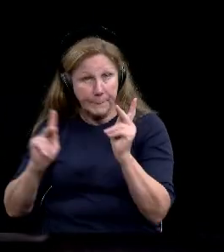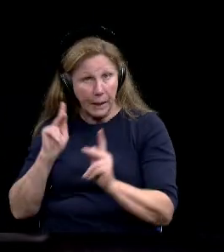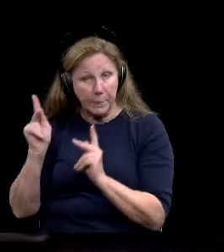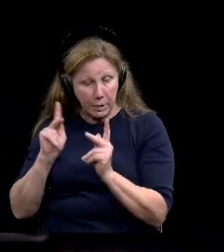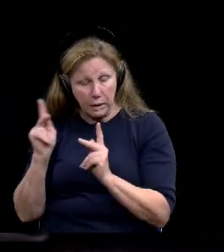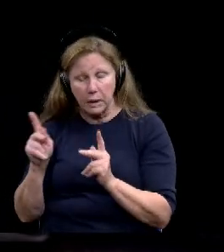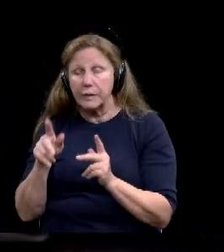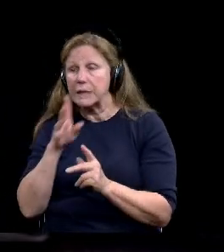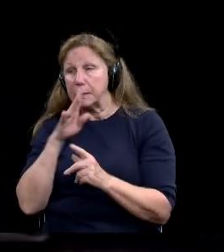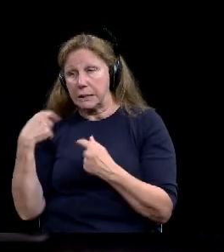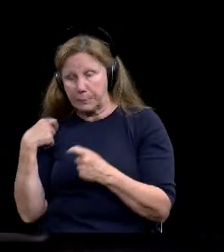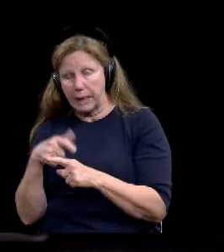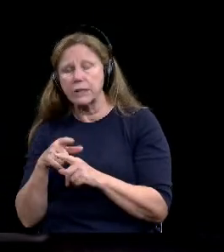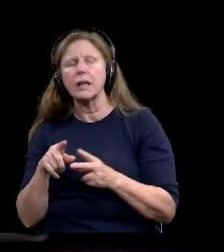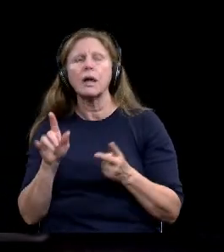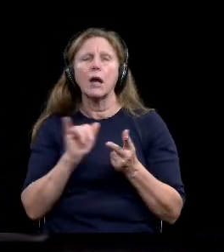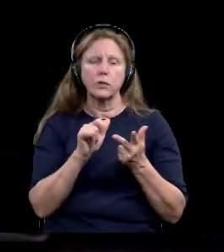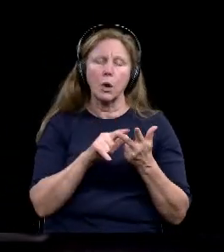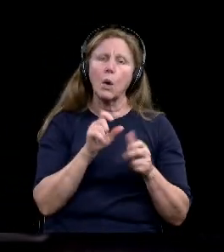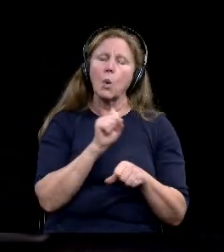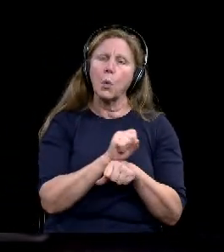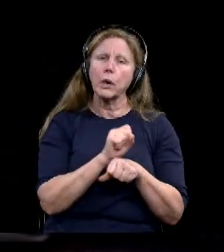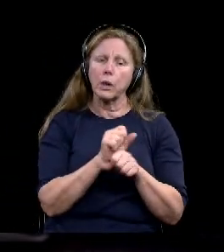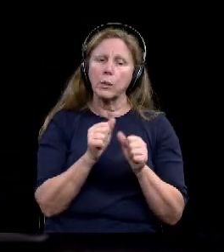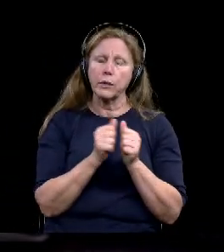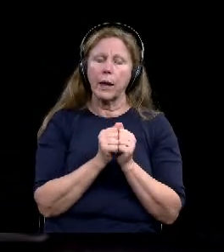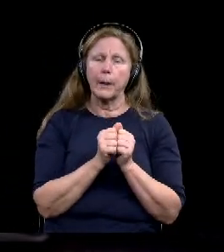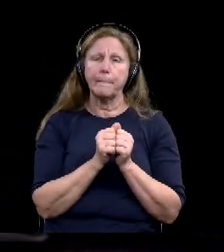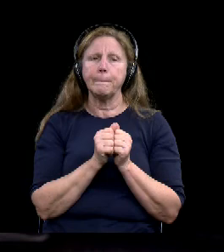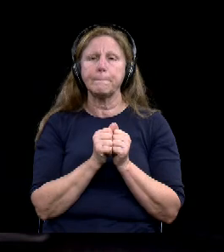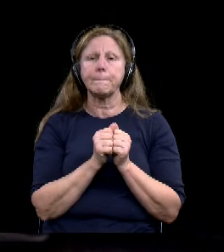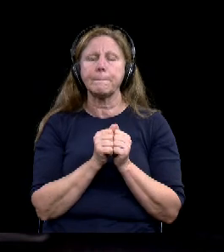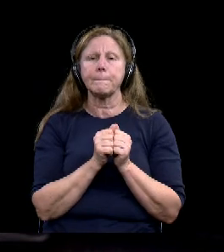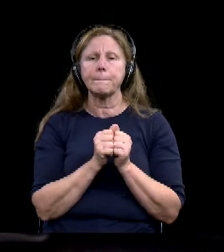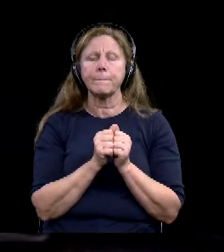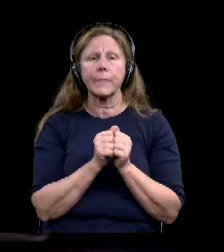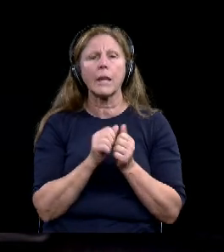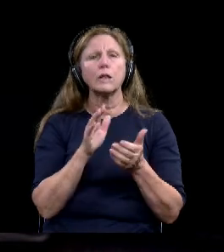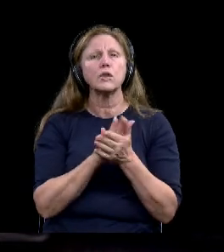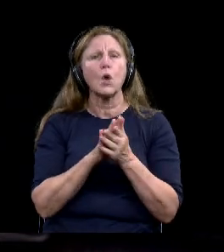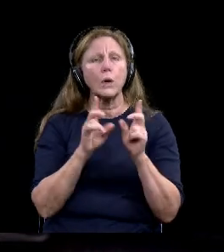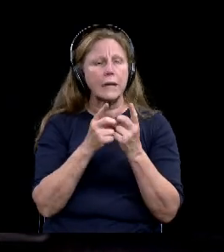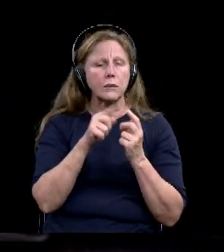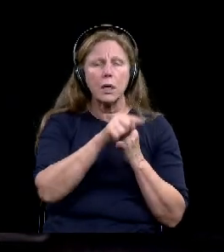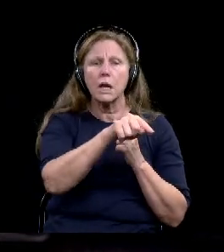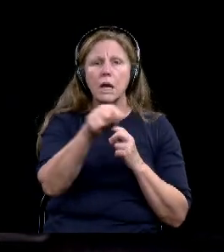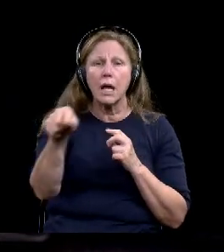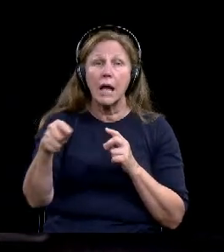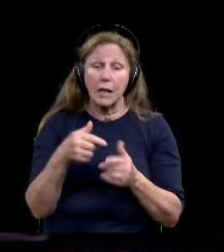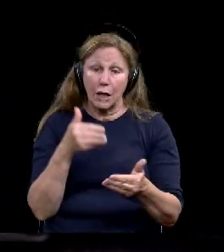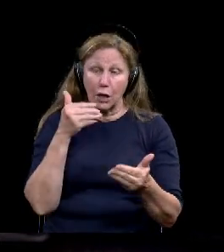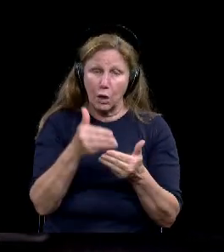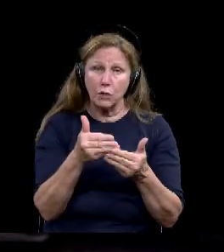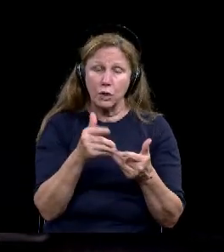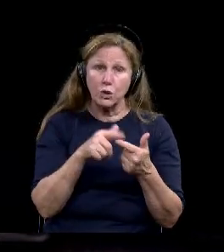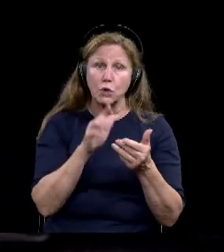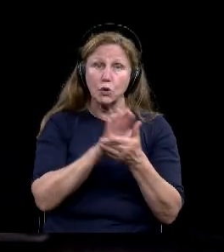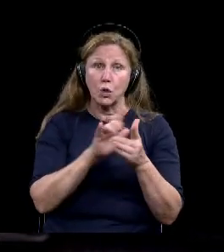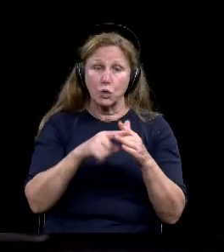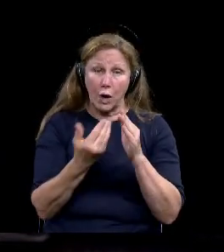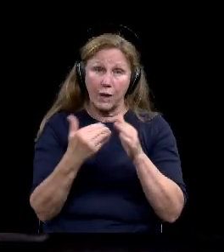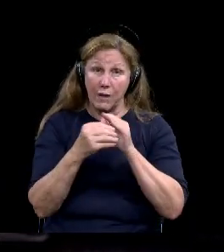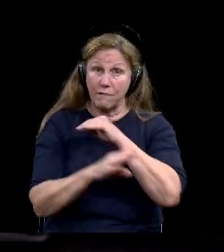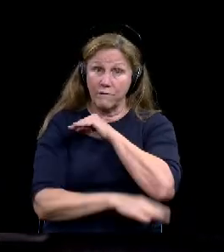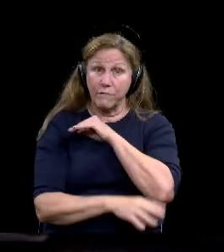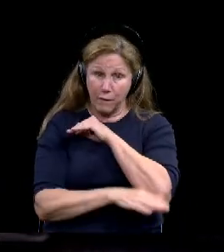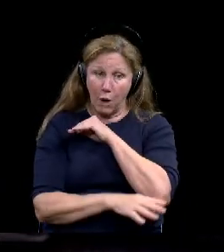closer to the start of school again in the fall, to make sure all those over the age of 16 are offered vaccine as a part of the back-to-school vaccine